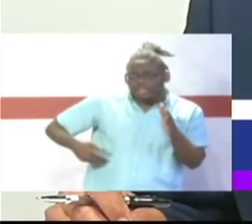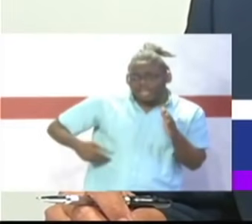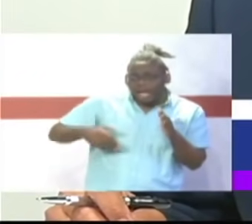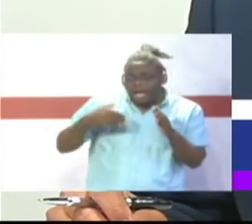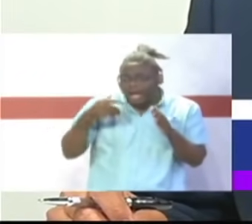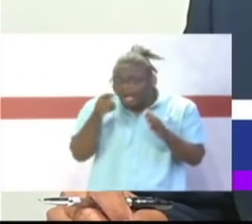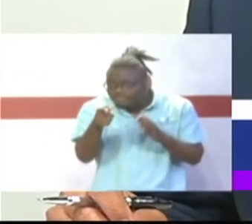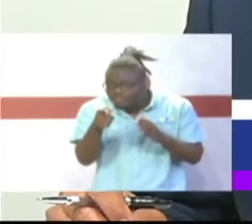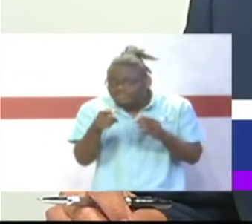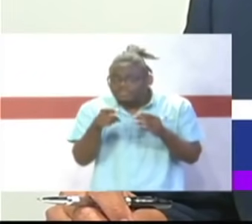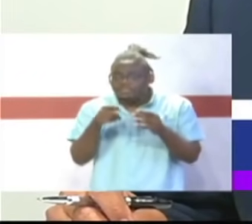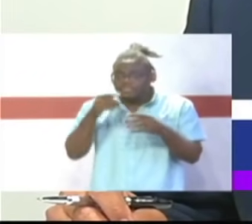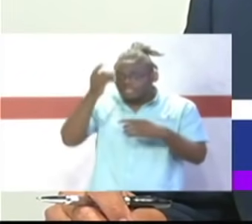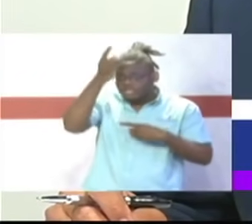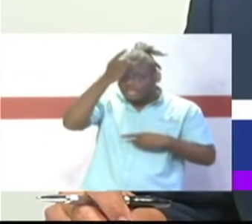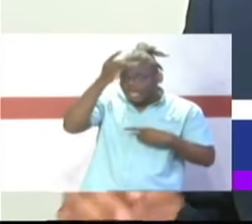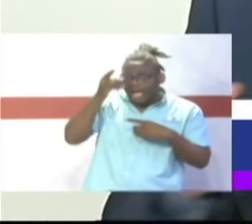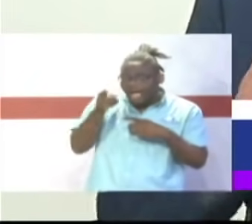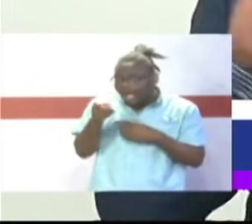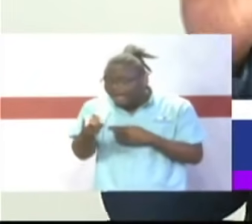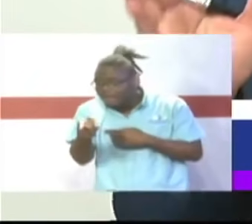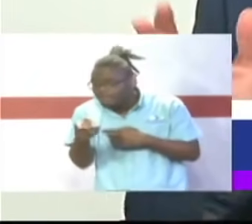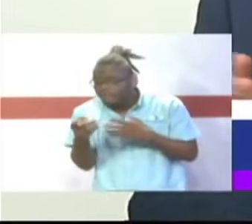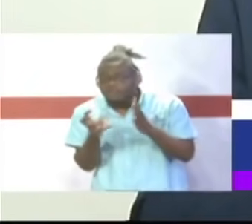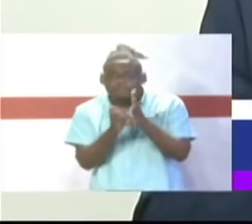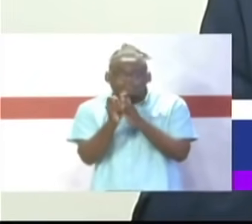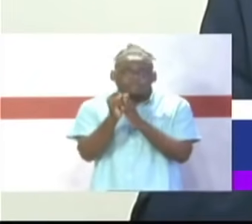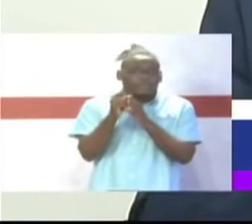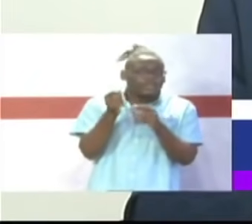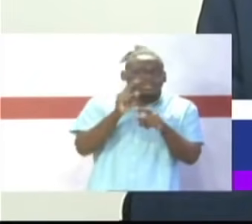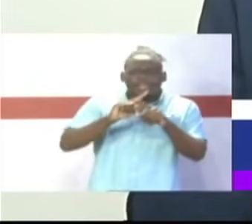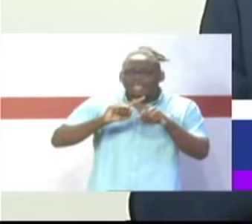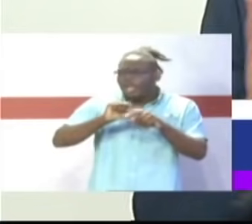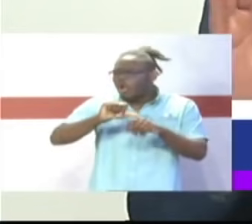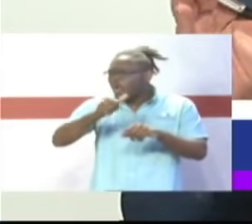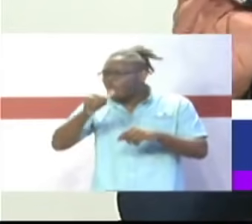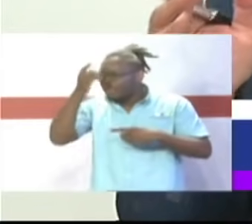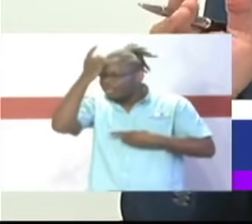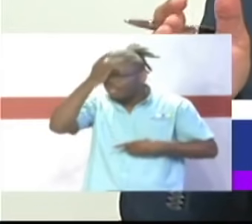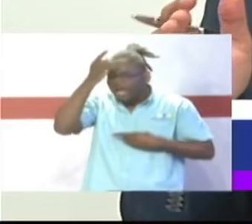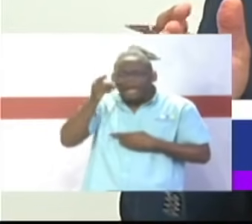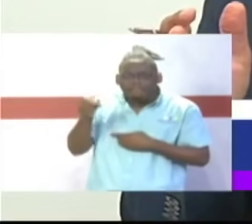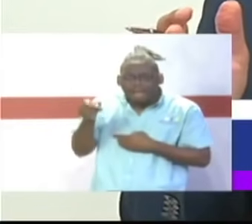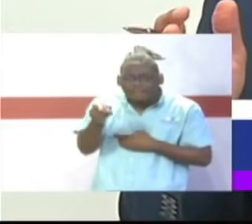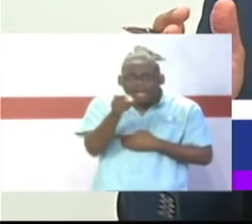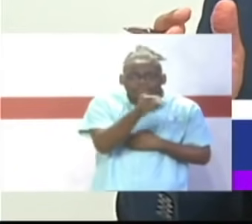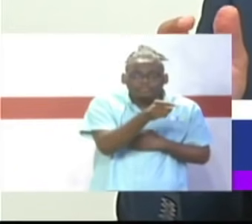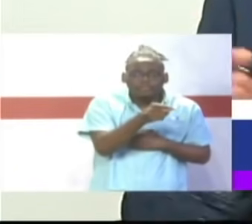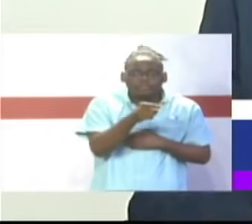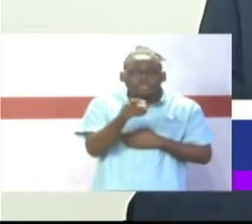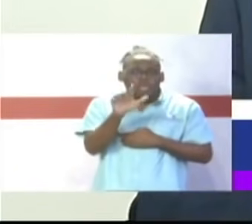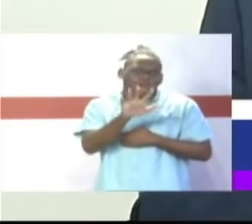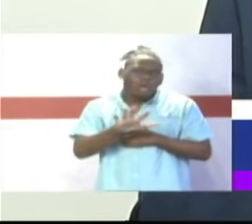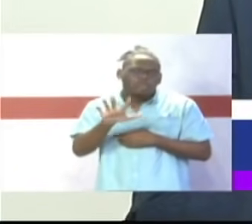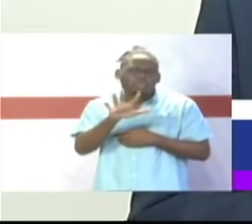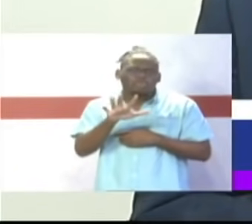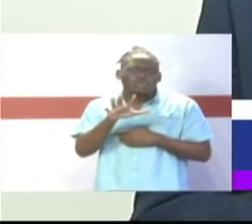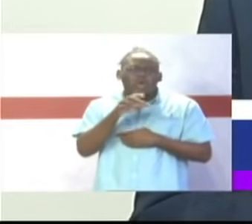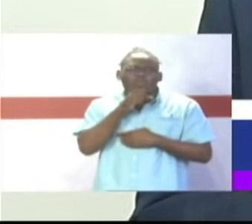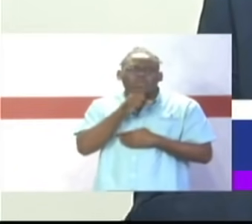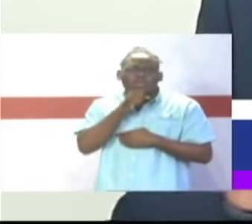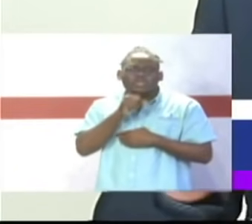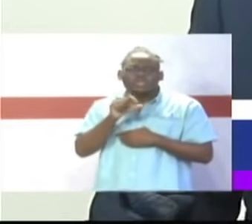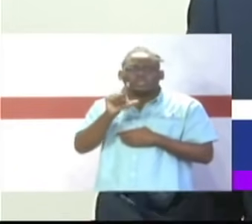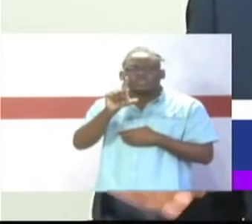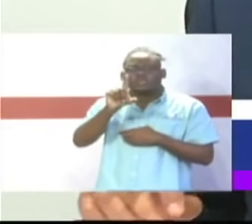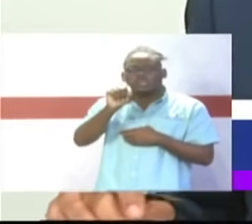lupus, immunosuppressive therapy, we estimate the total population there to be about